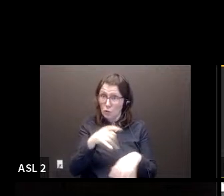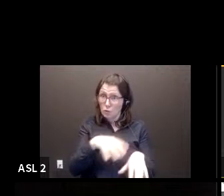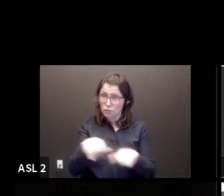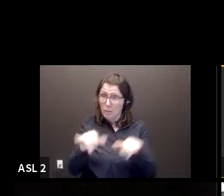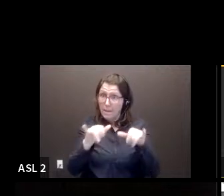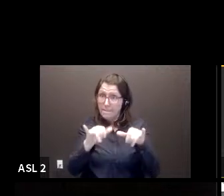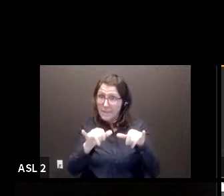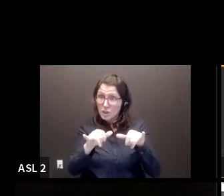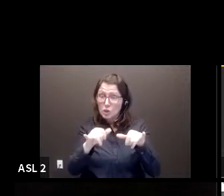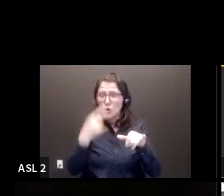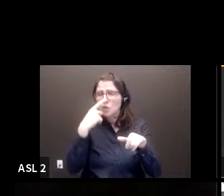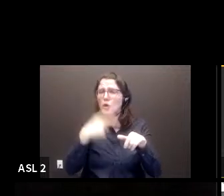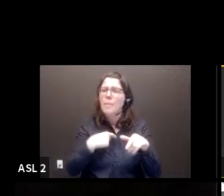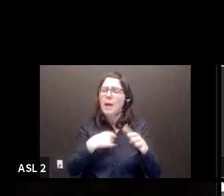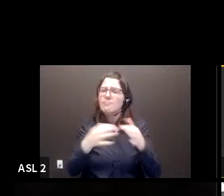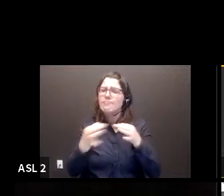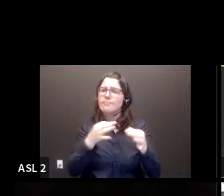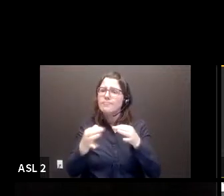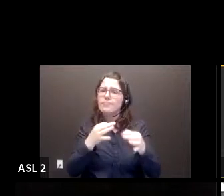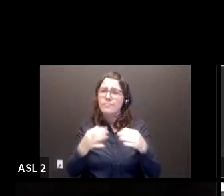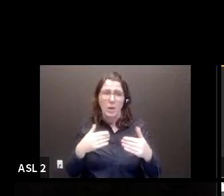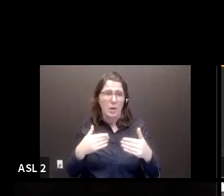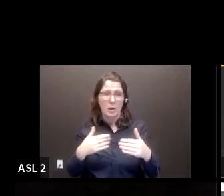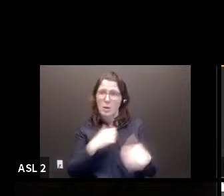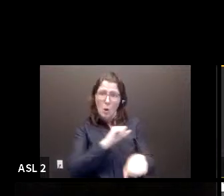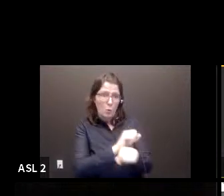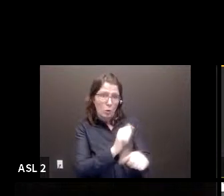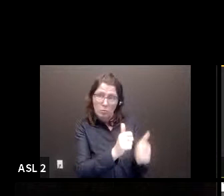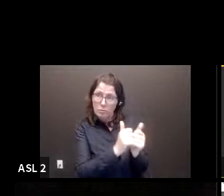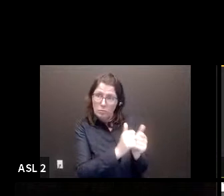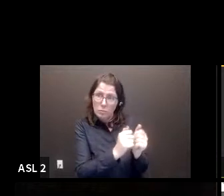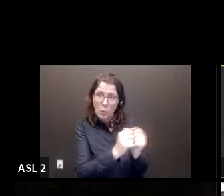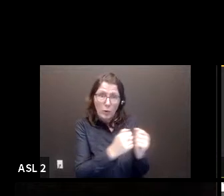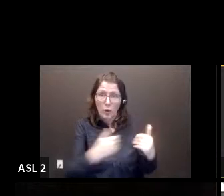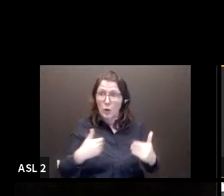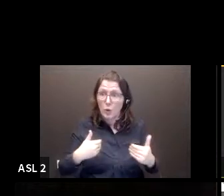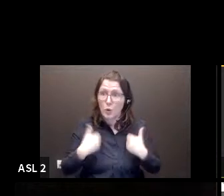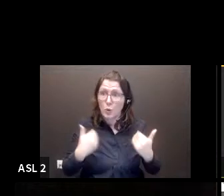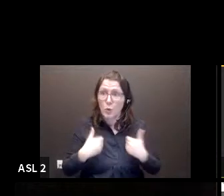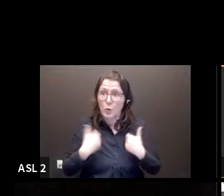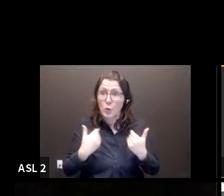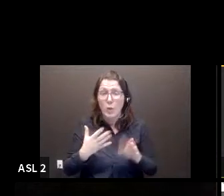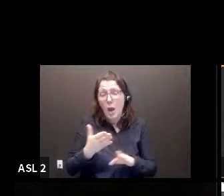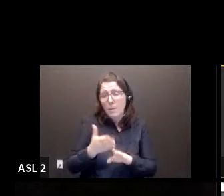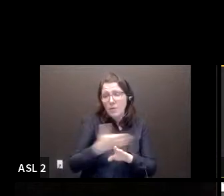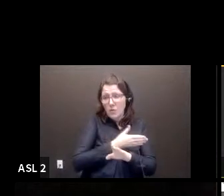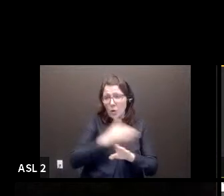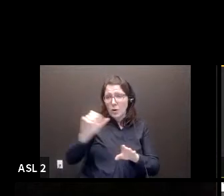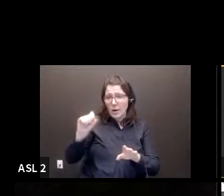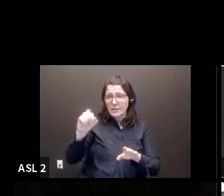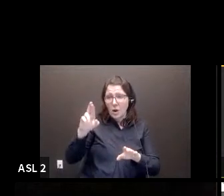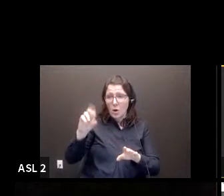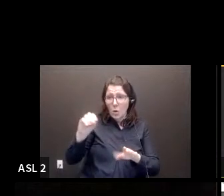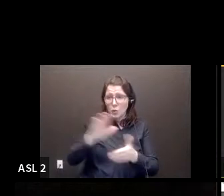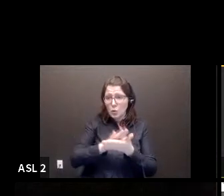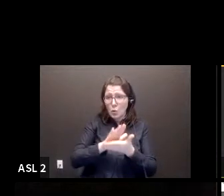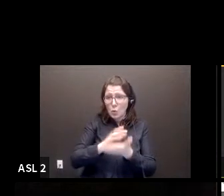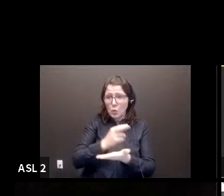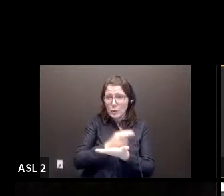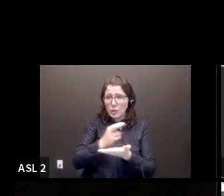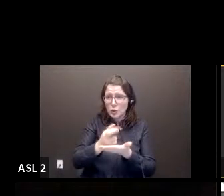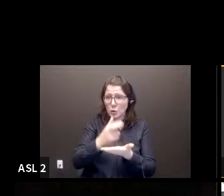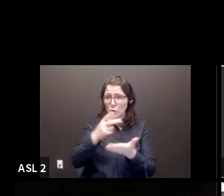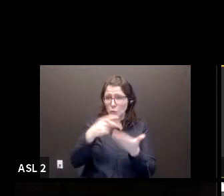happening how it was happening before the cancellation of the school resource program and now like can we